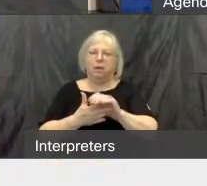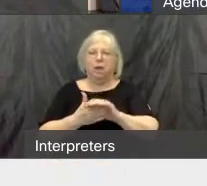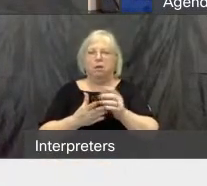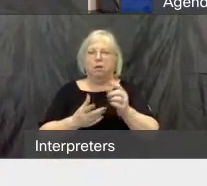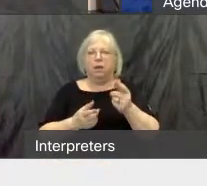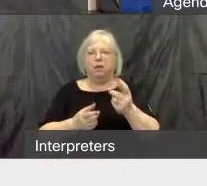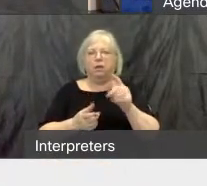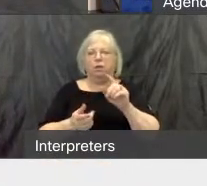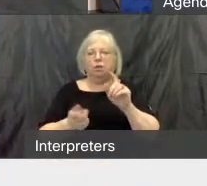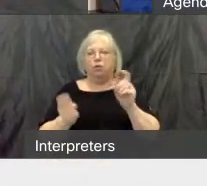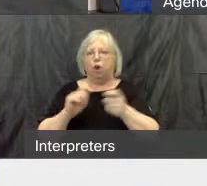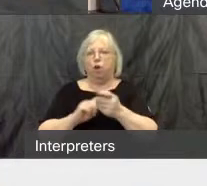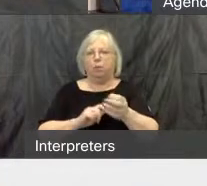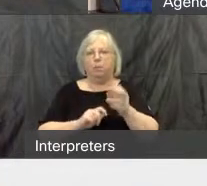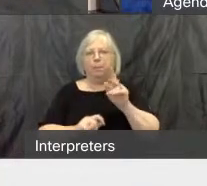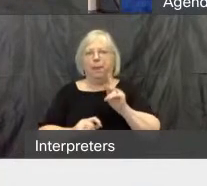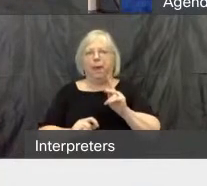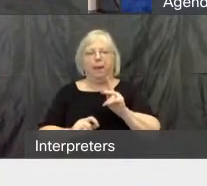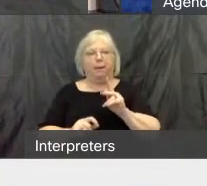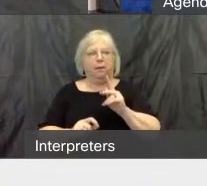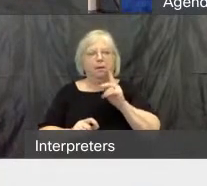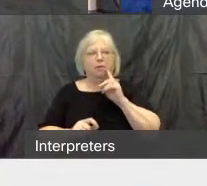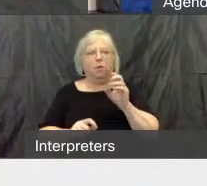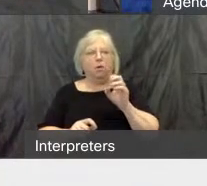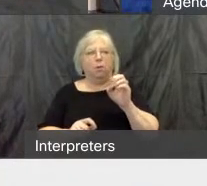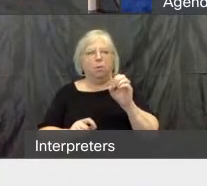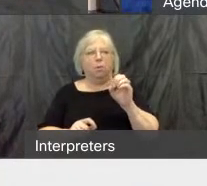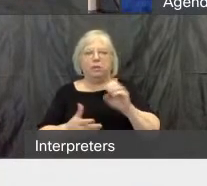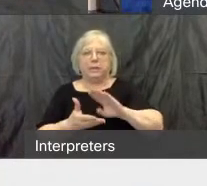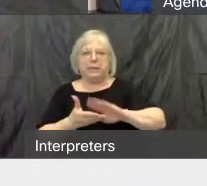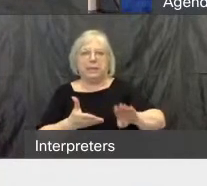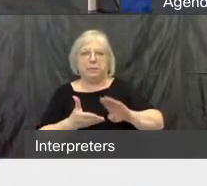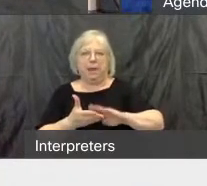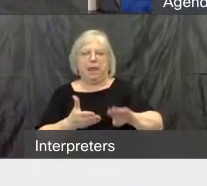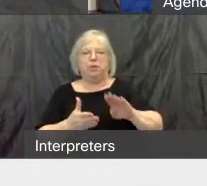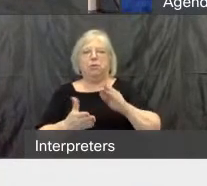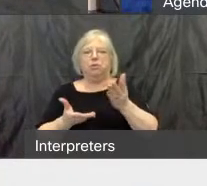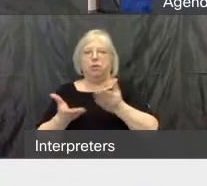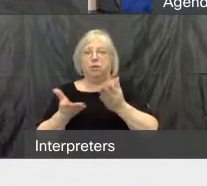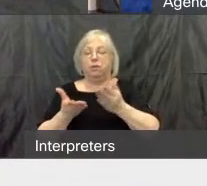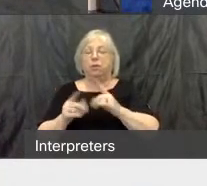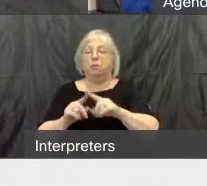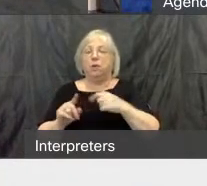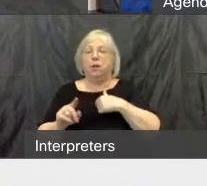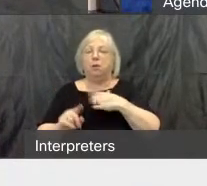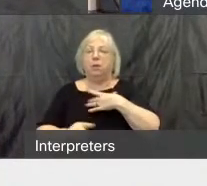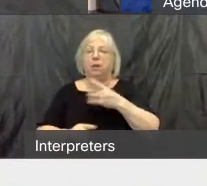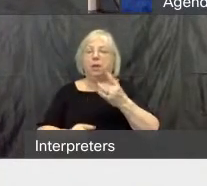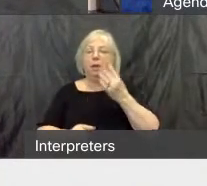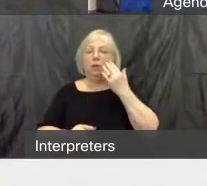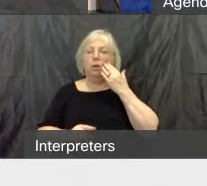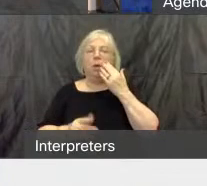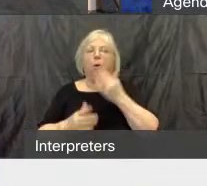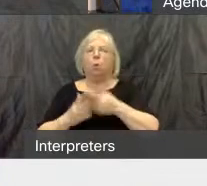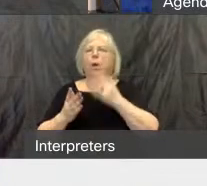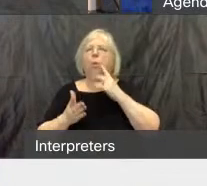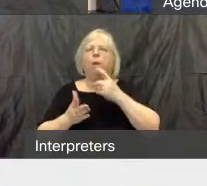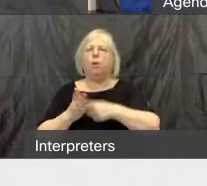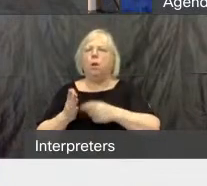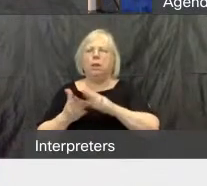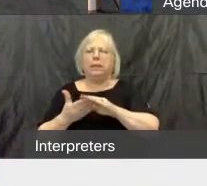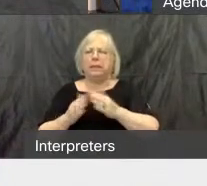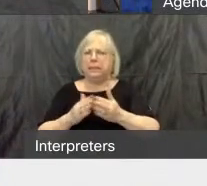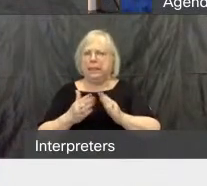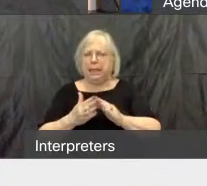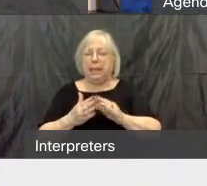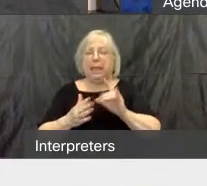fees for annually in exchange for emergency dispatch services. So I'd like to know what is this going to cost the